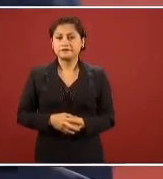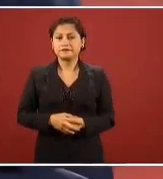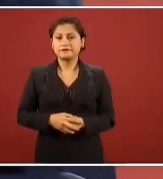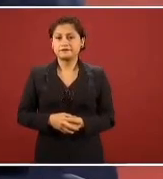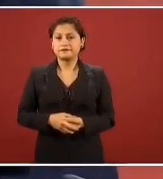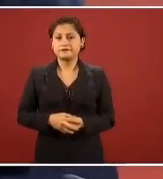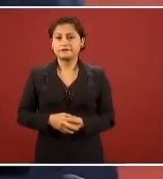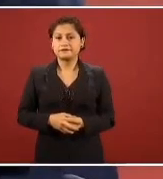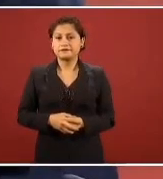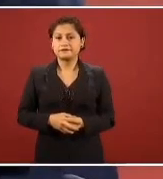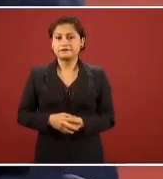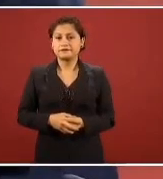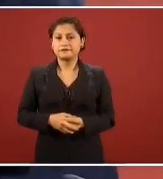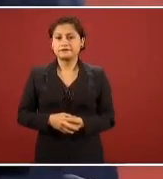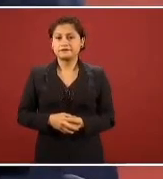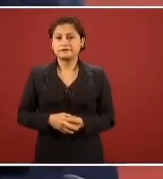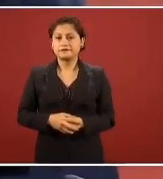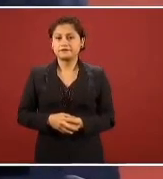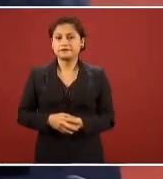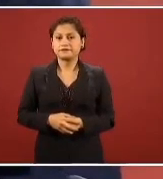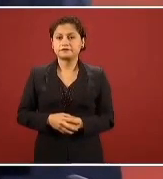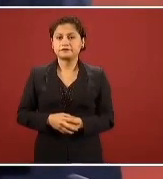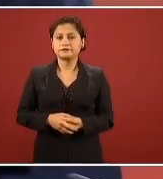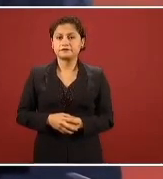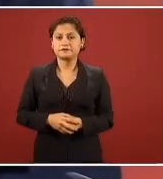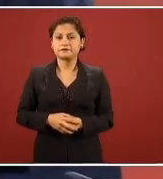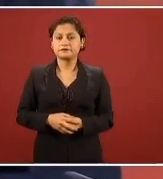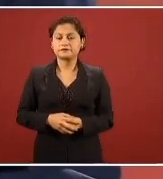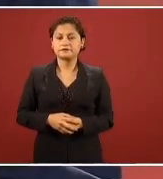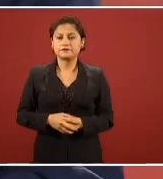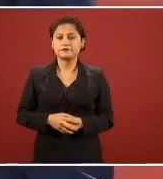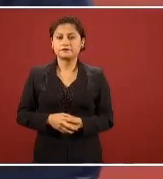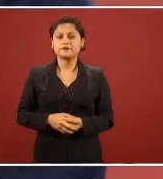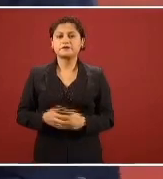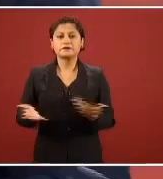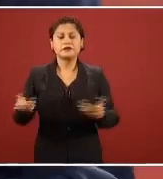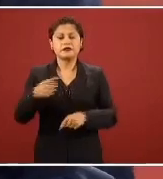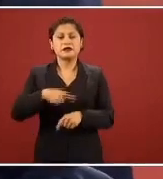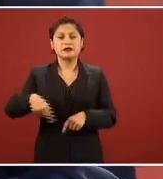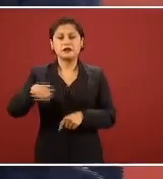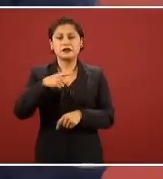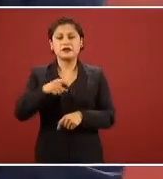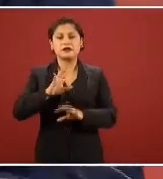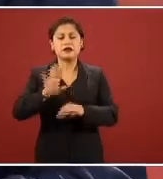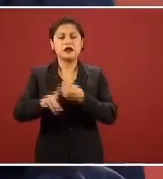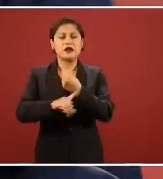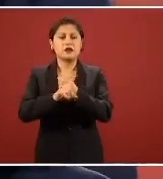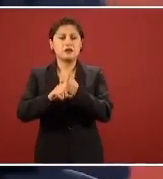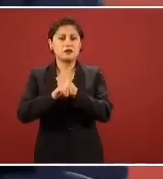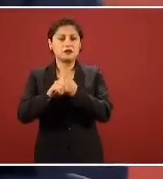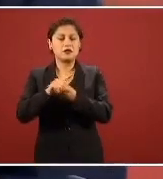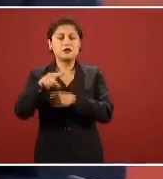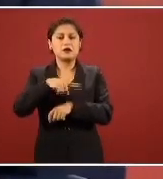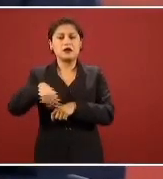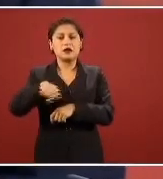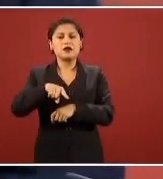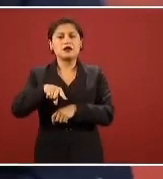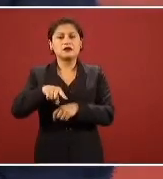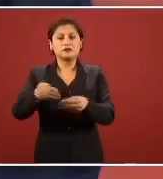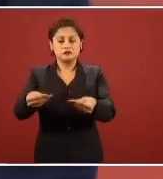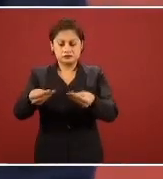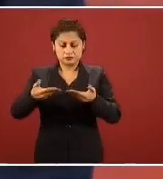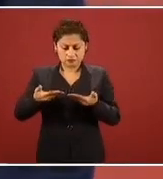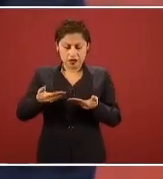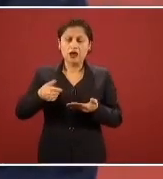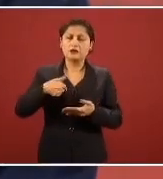arraigan and they enroot themselves. Son atendidas and por nosotros and they are attended by us.